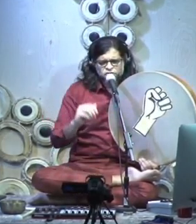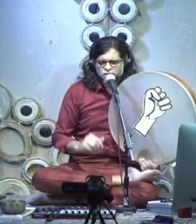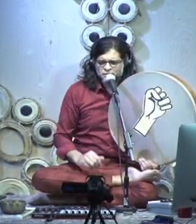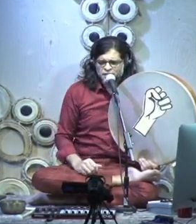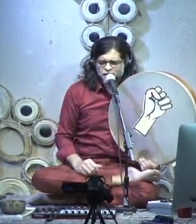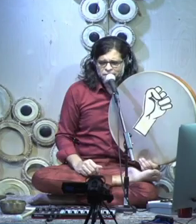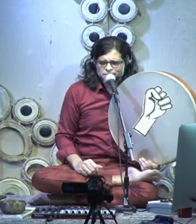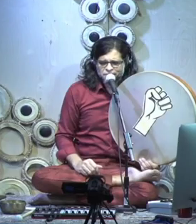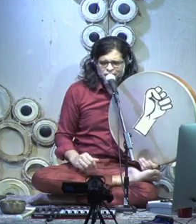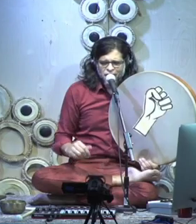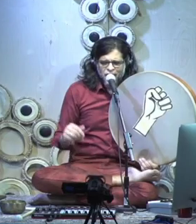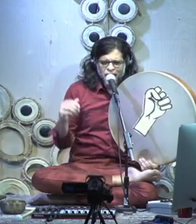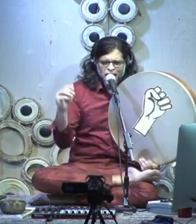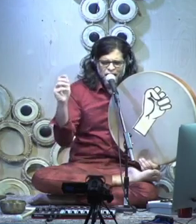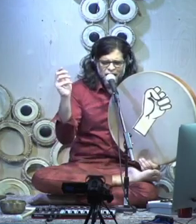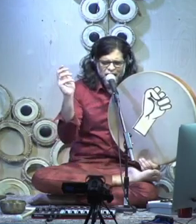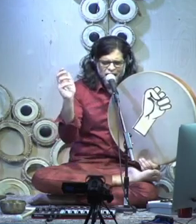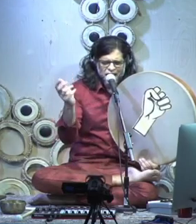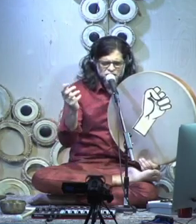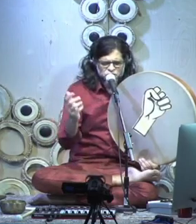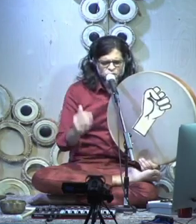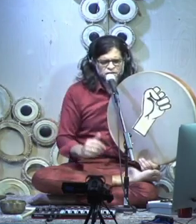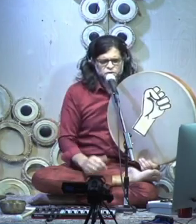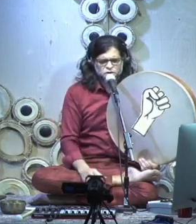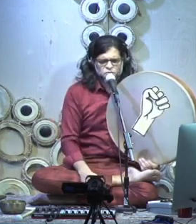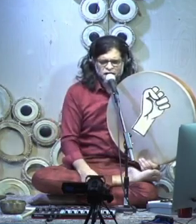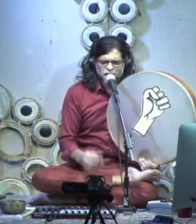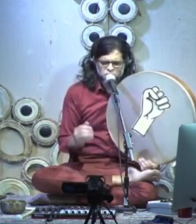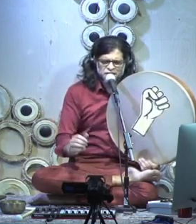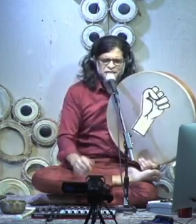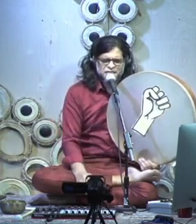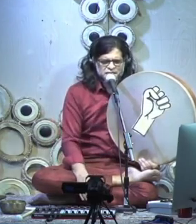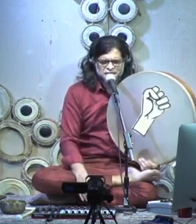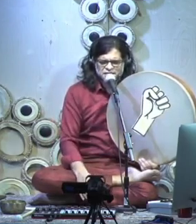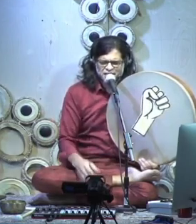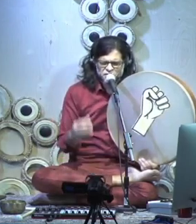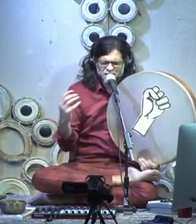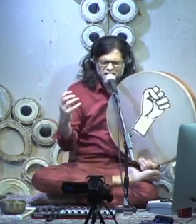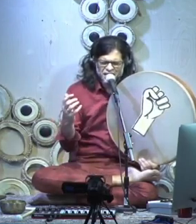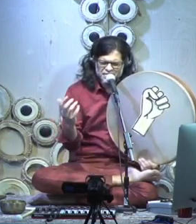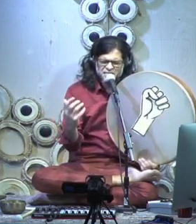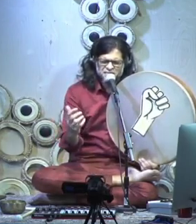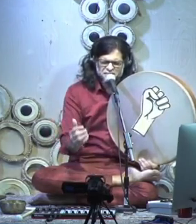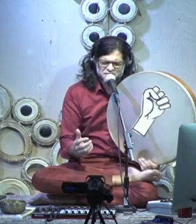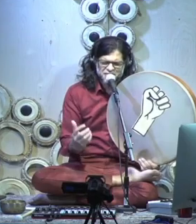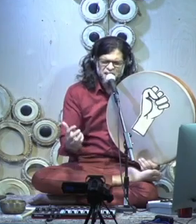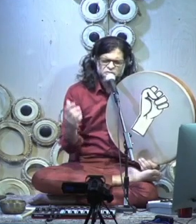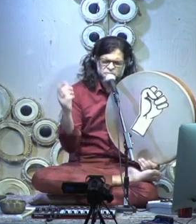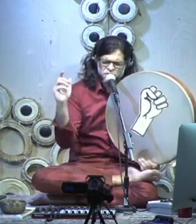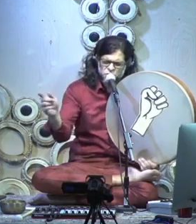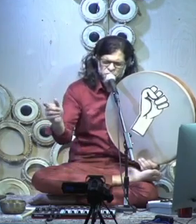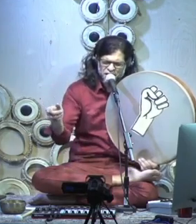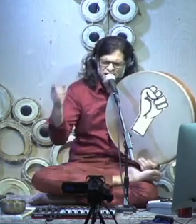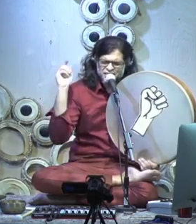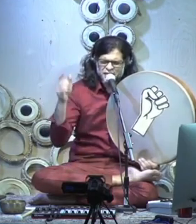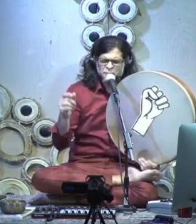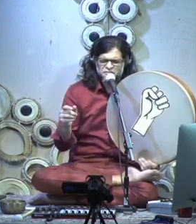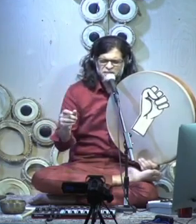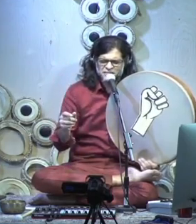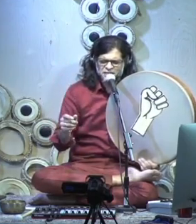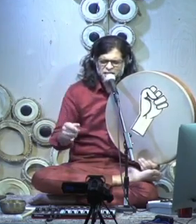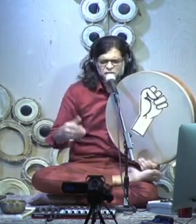So I showed him the letter. And I just wanted to go to Iran. I really need this. I need this letter from you to